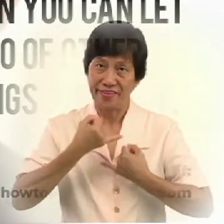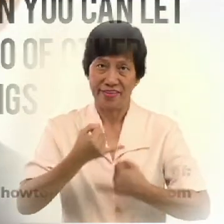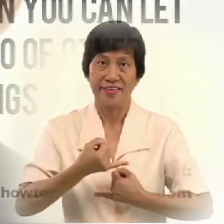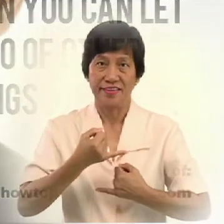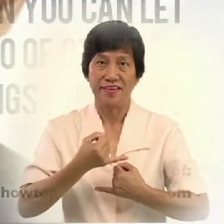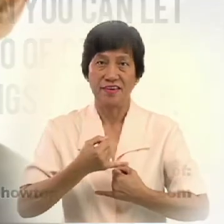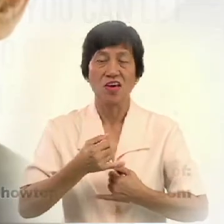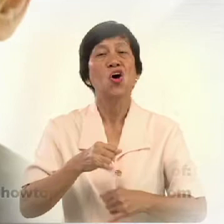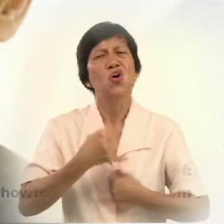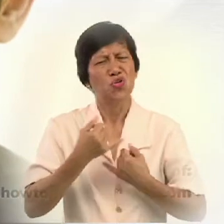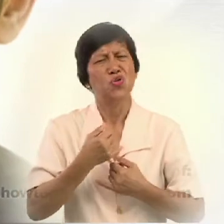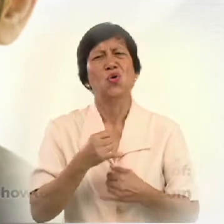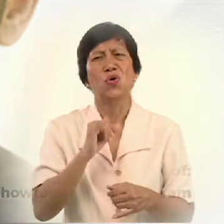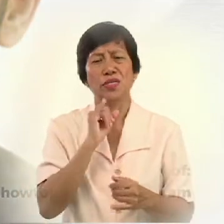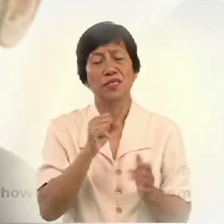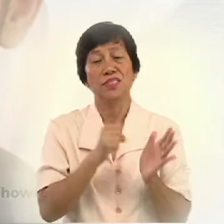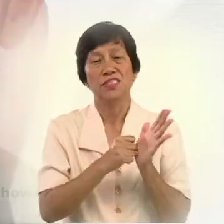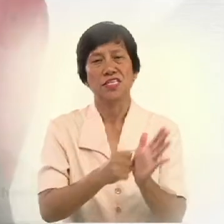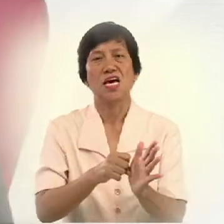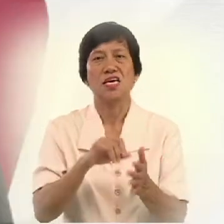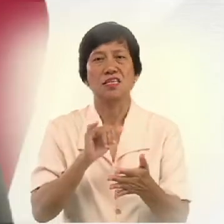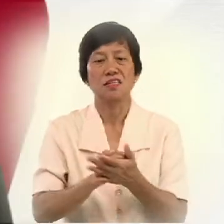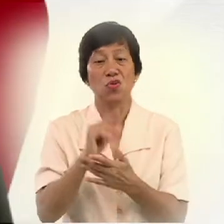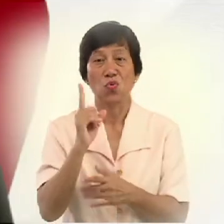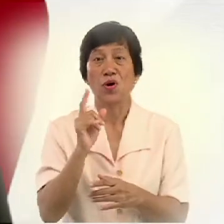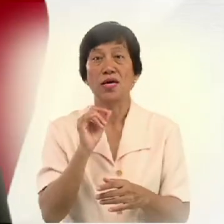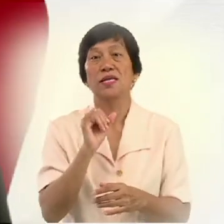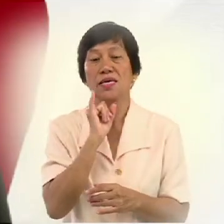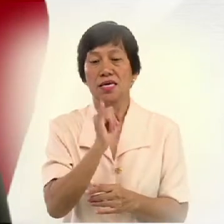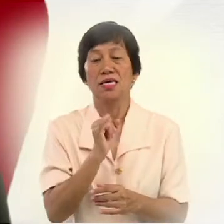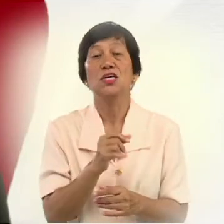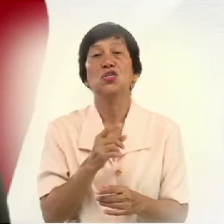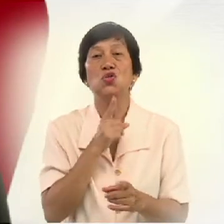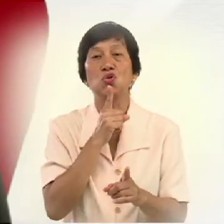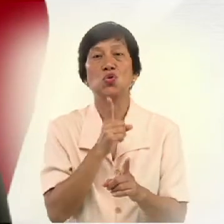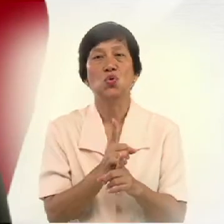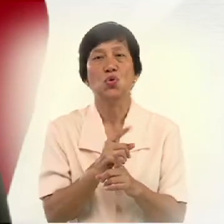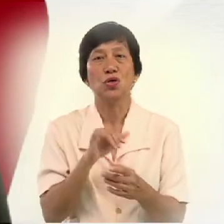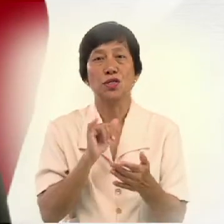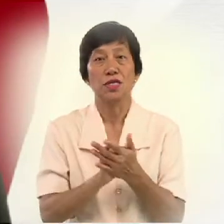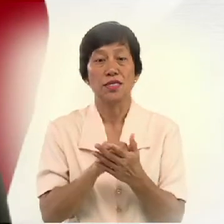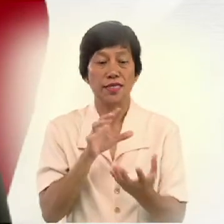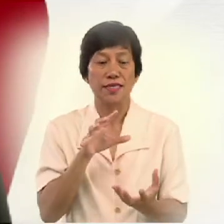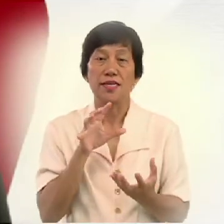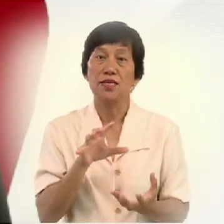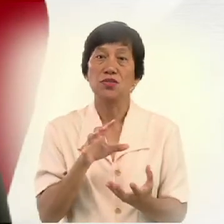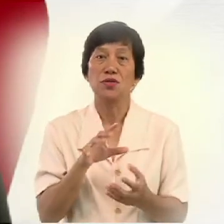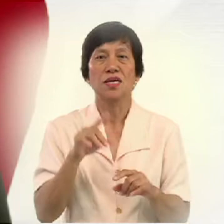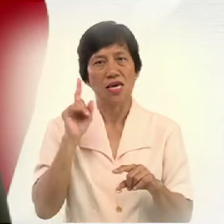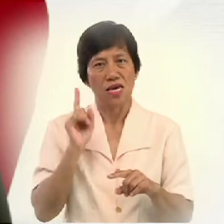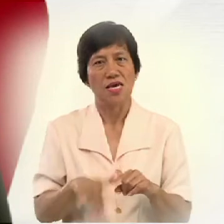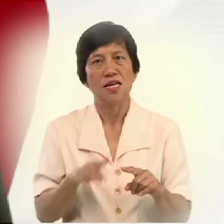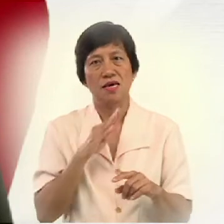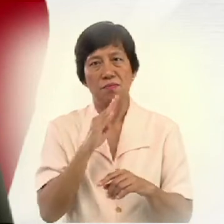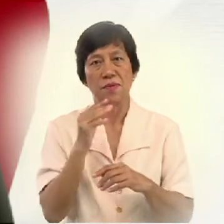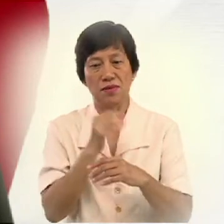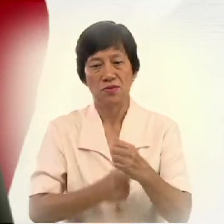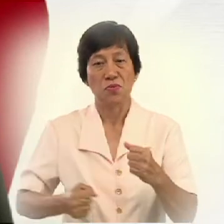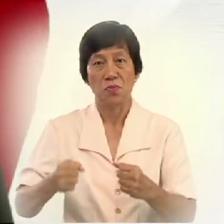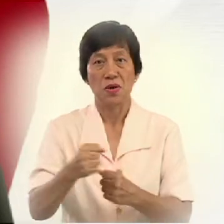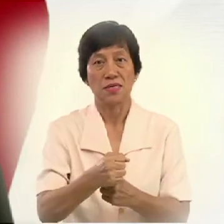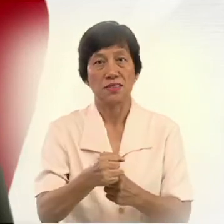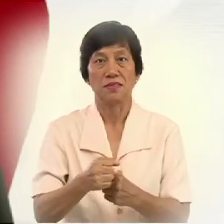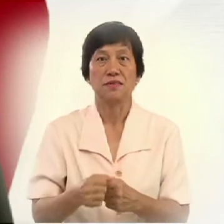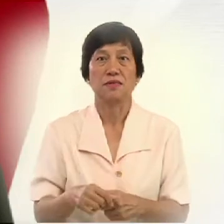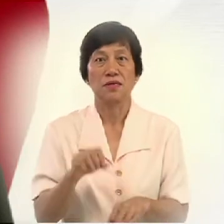joyfully. Joyfully. Joy is a mark that someone is convinced that the